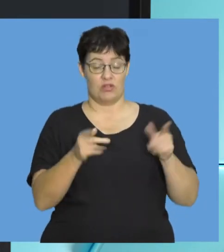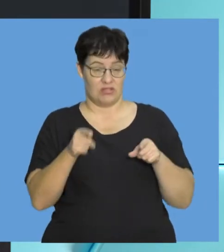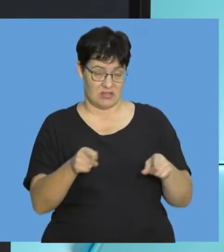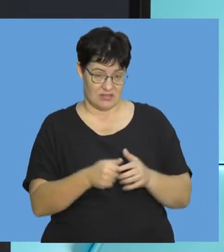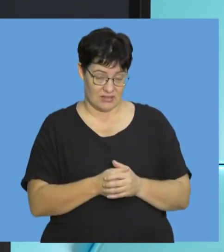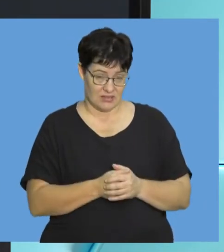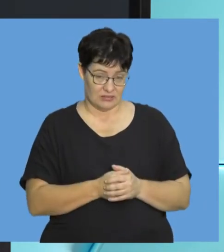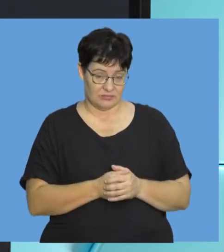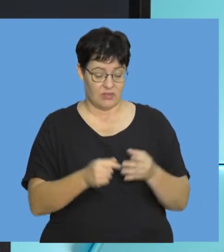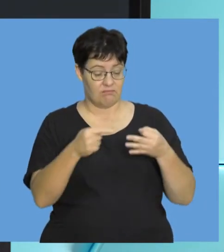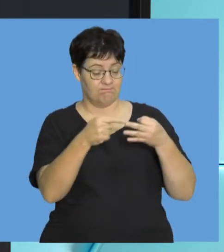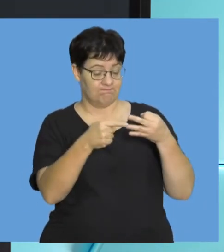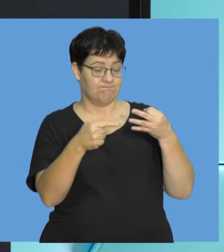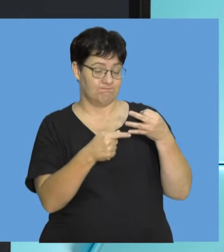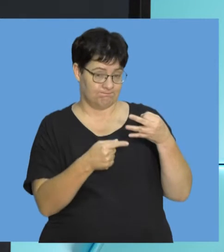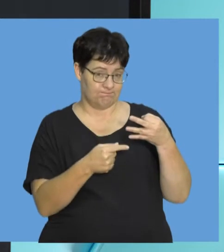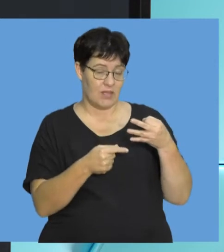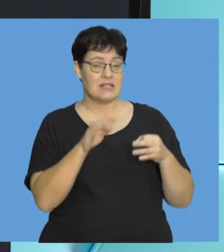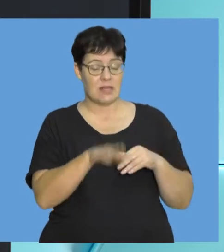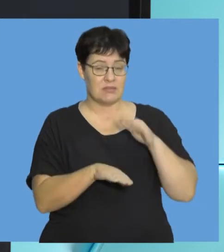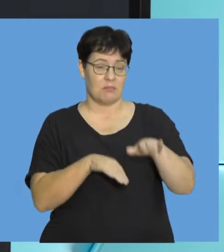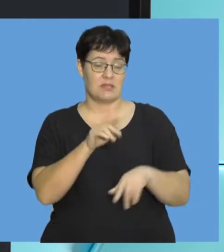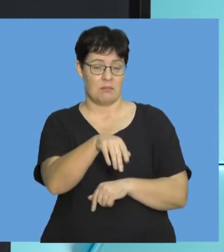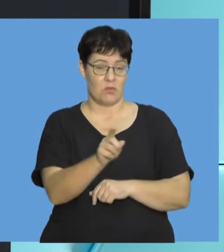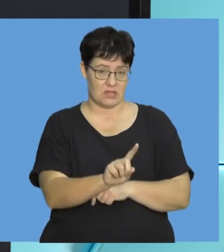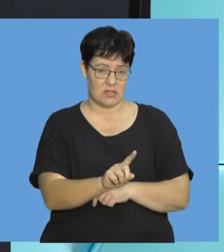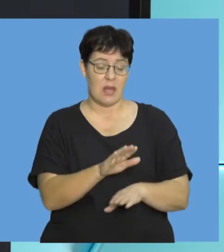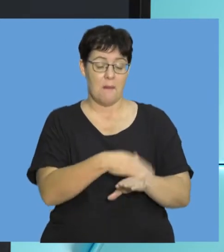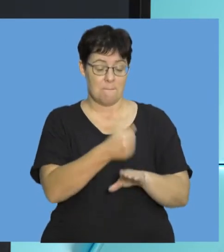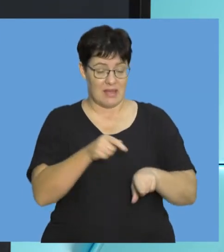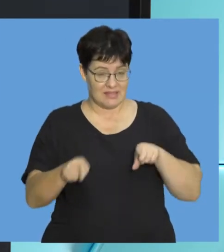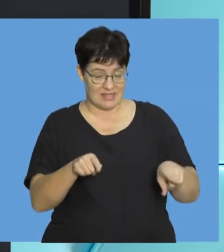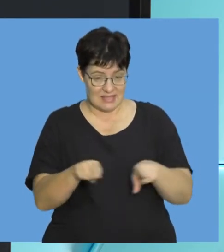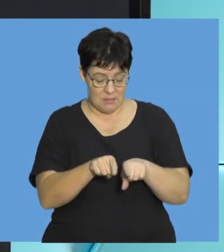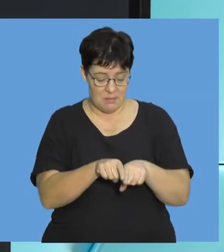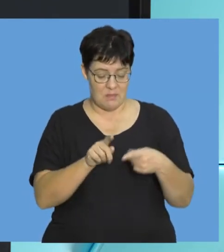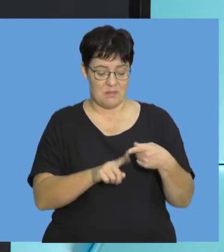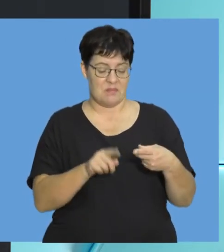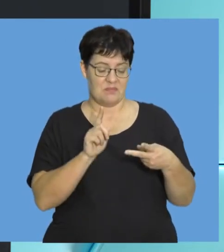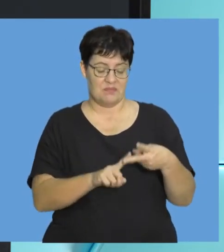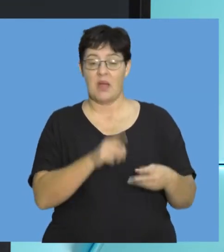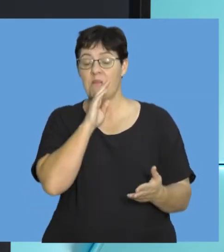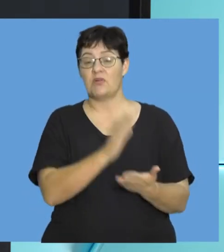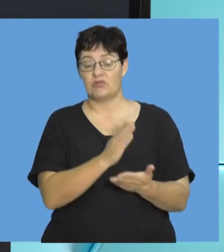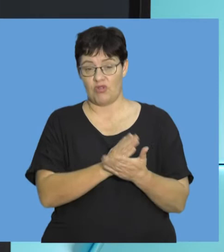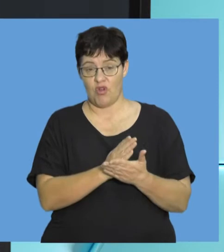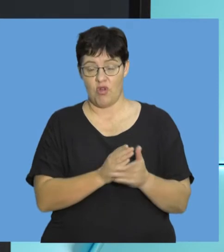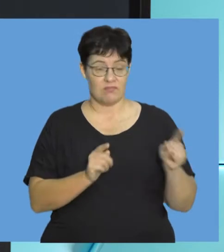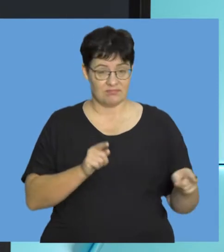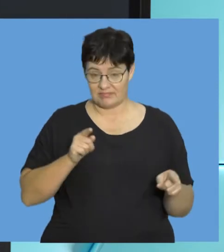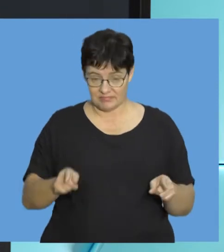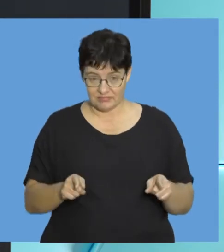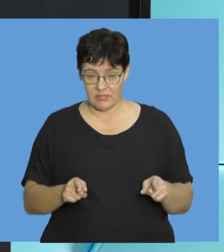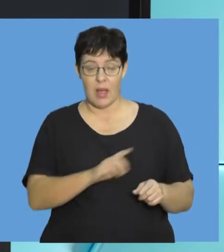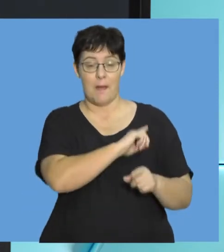Mainly the three steps that we always need to follow. Make the bases the same, make sure that each side has